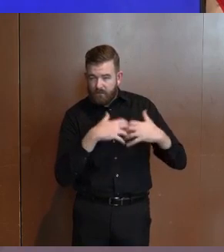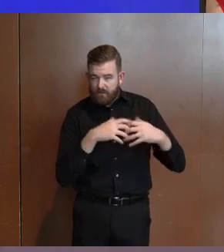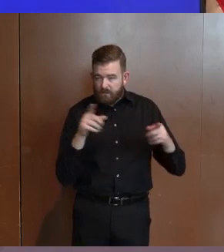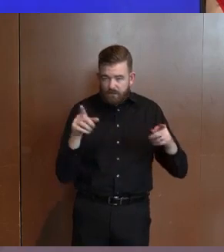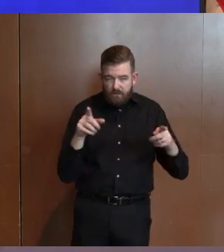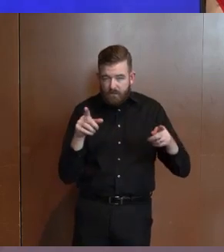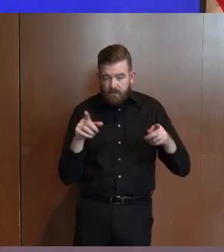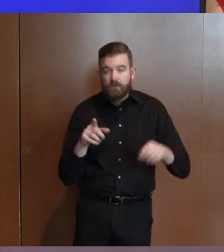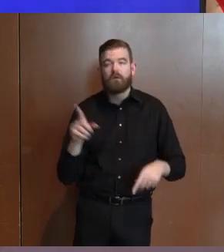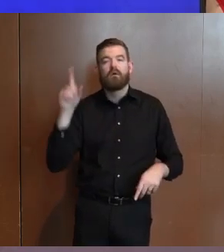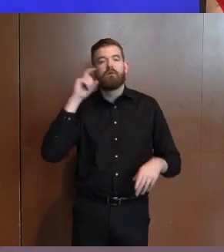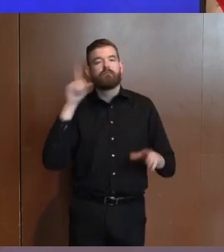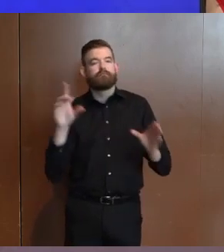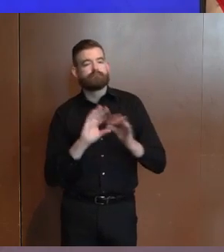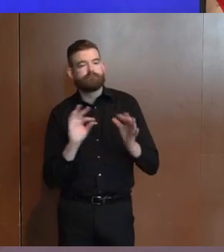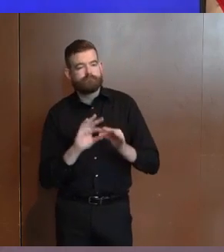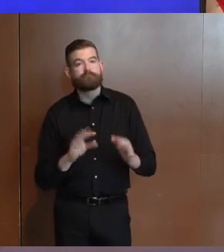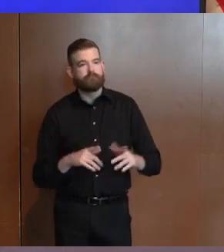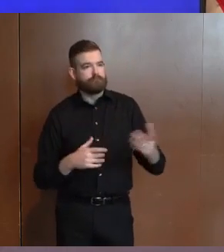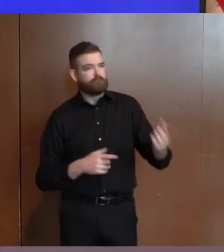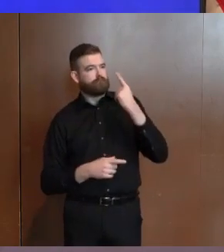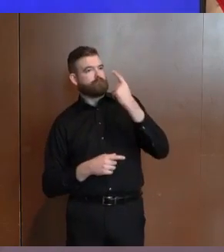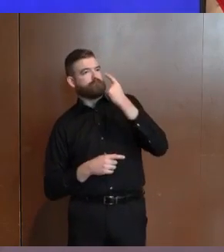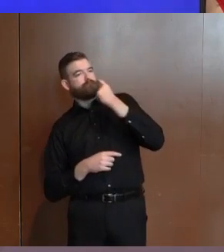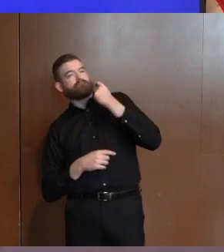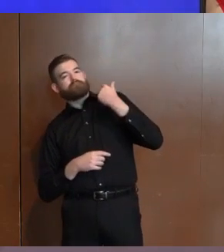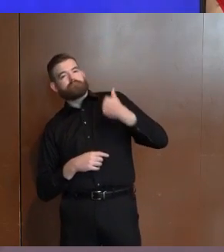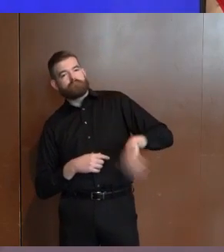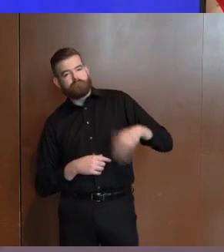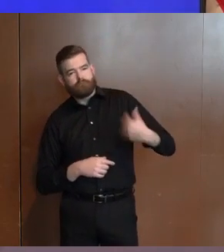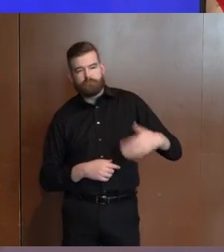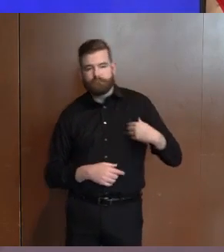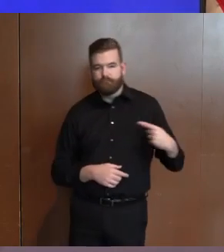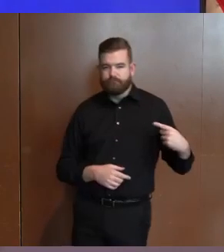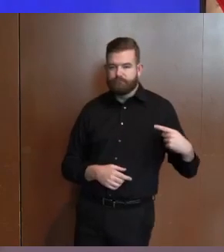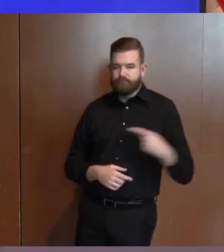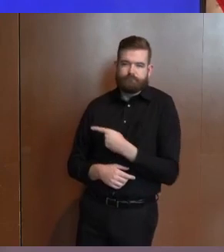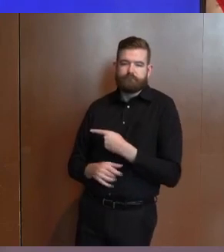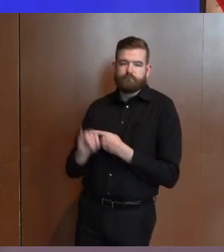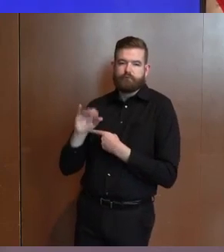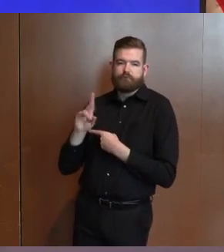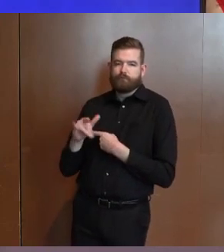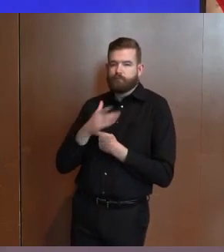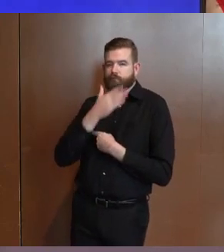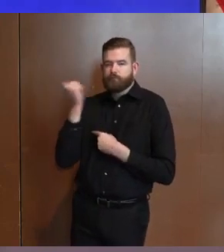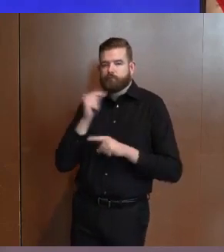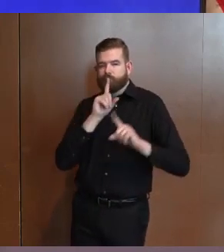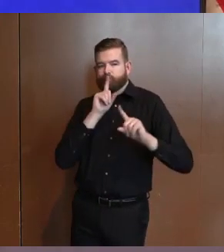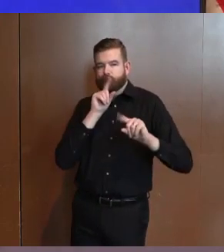Lots of questions in there, which Judy is really overwhelmingly more qualified to